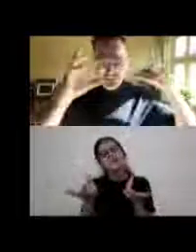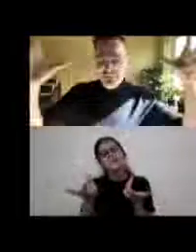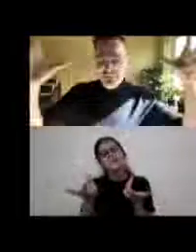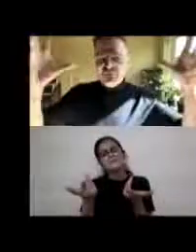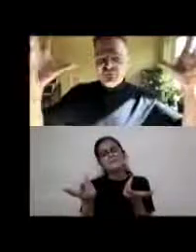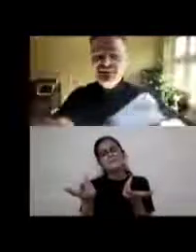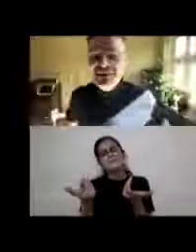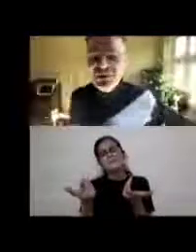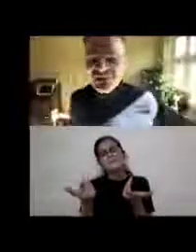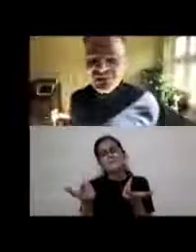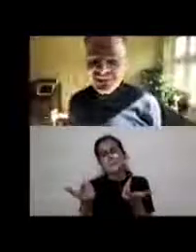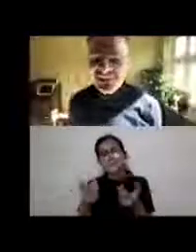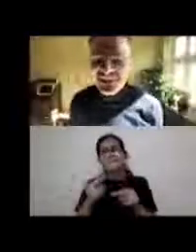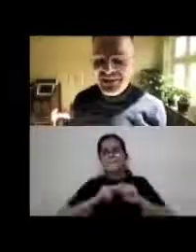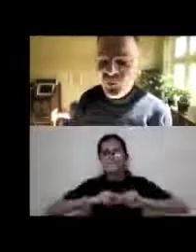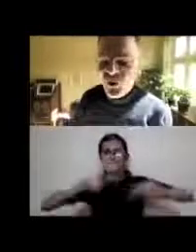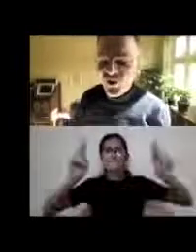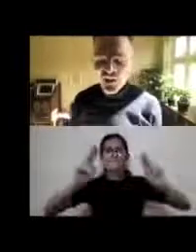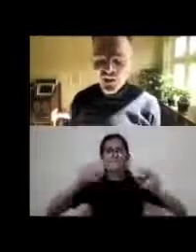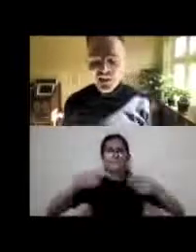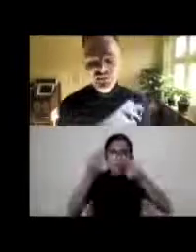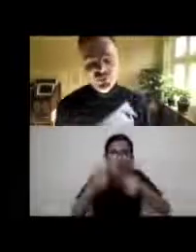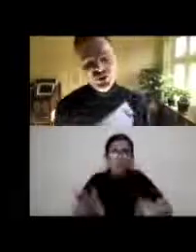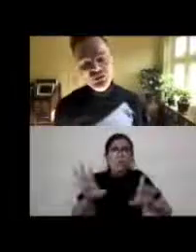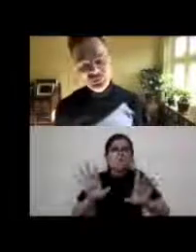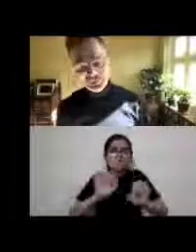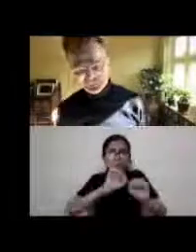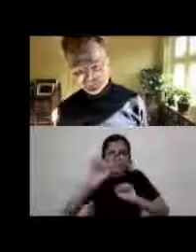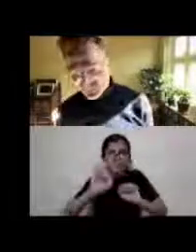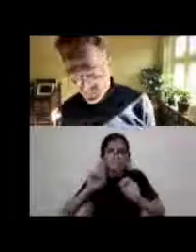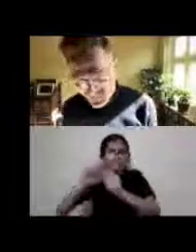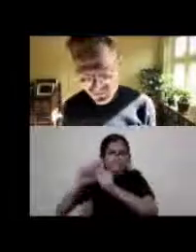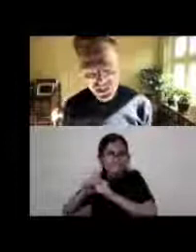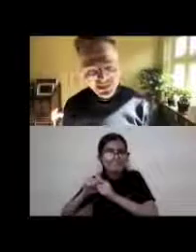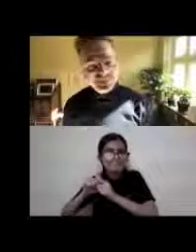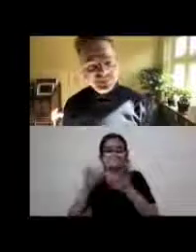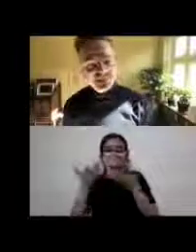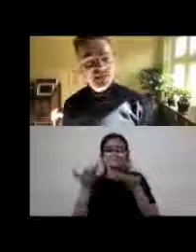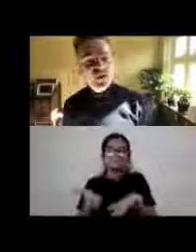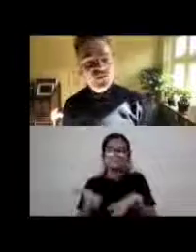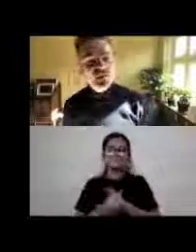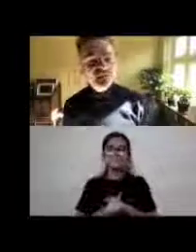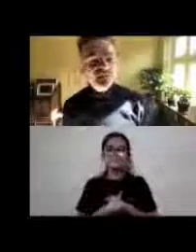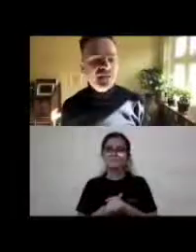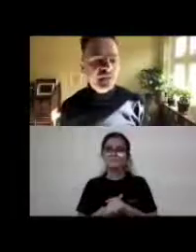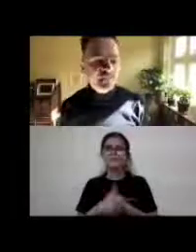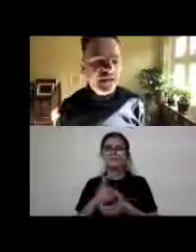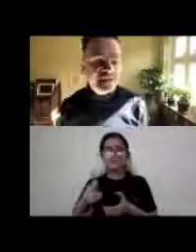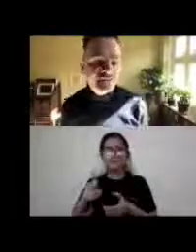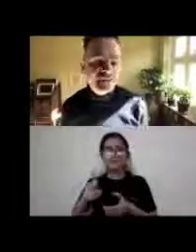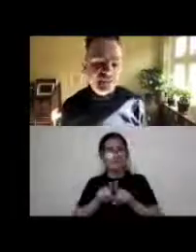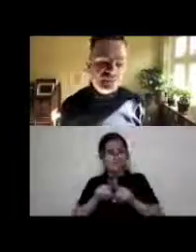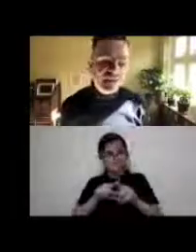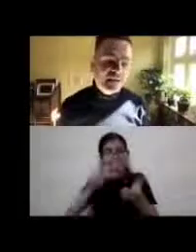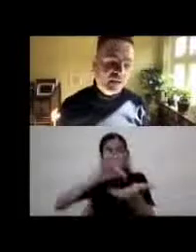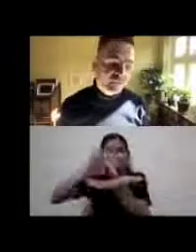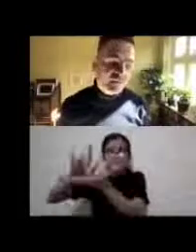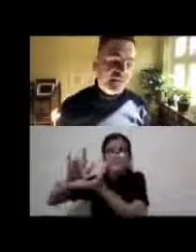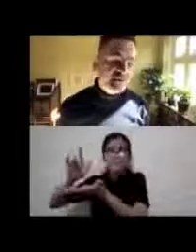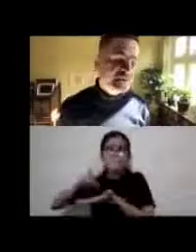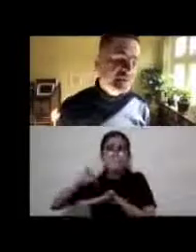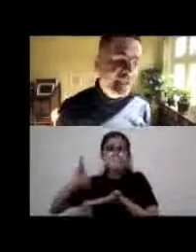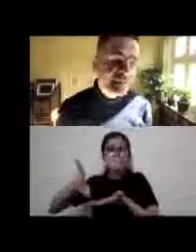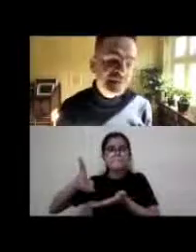then finally lost his war in Waterloo. And on this place where this Battle of